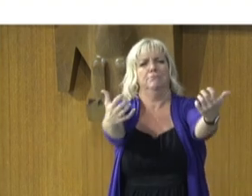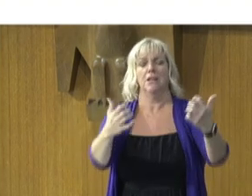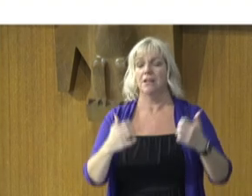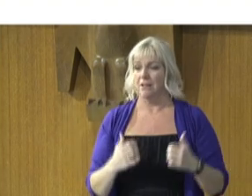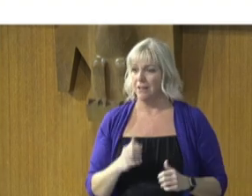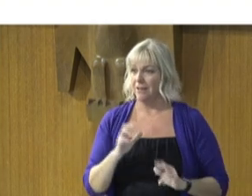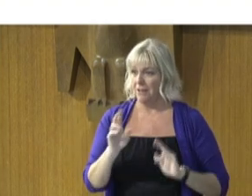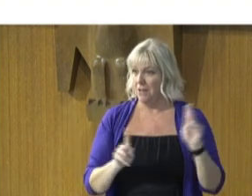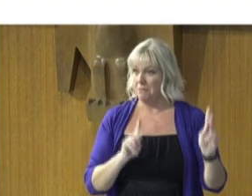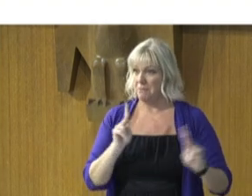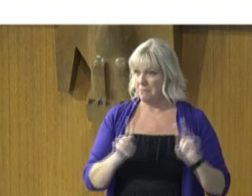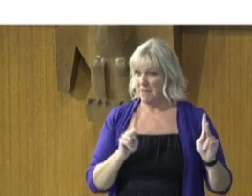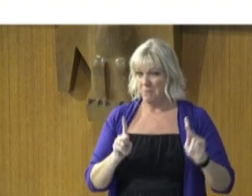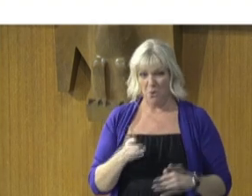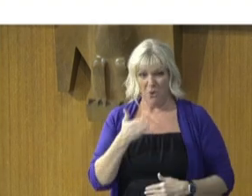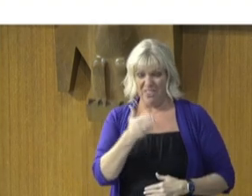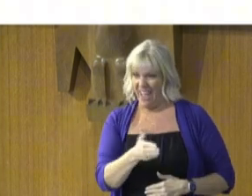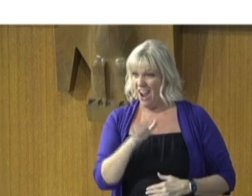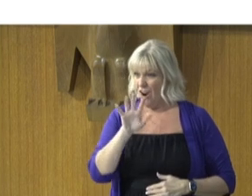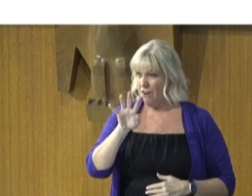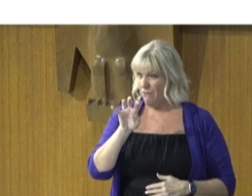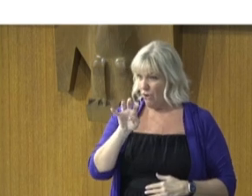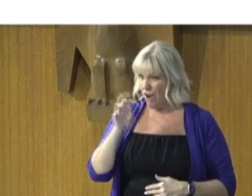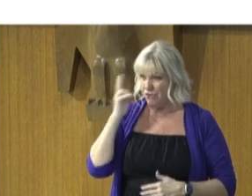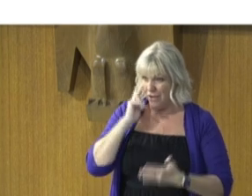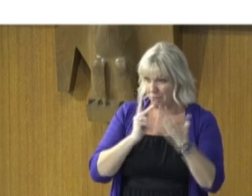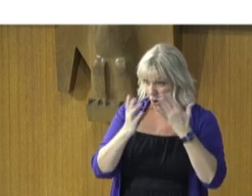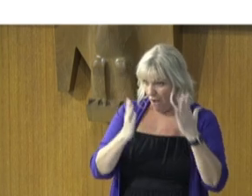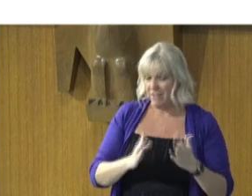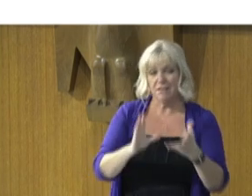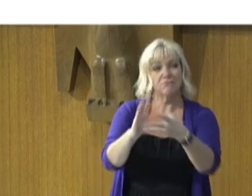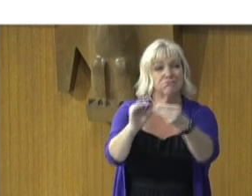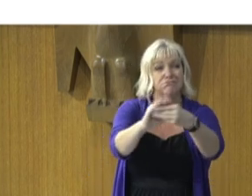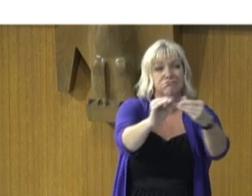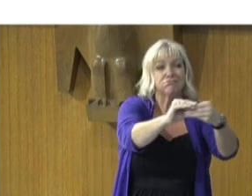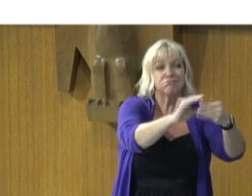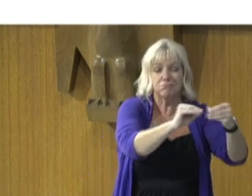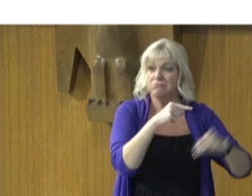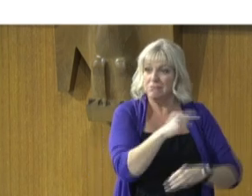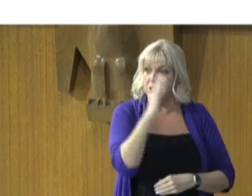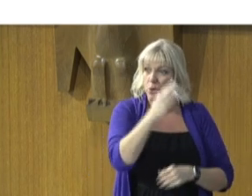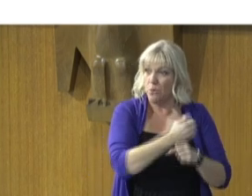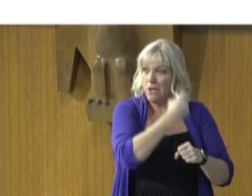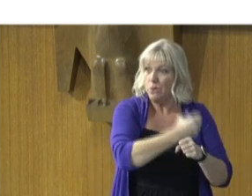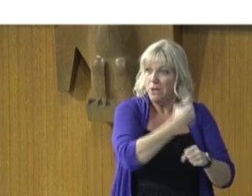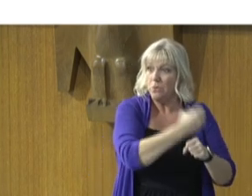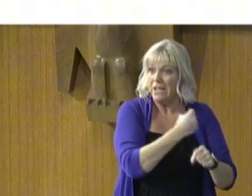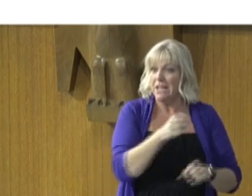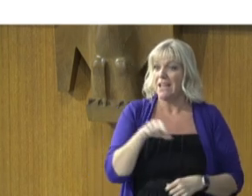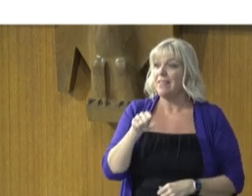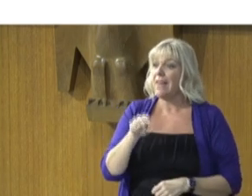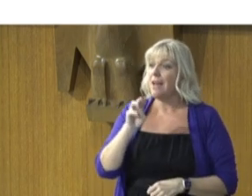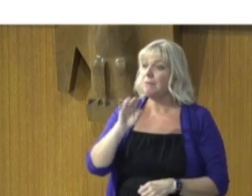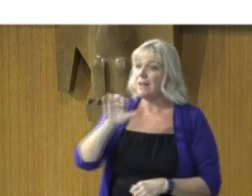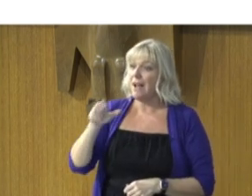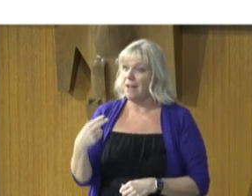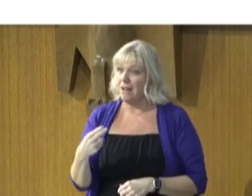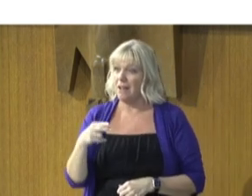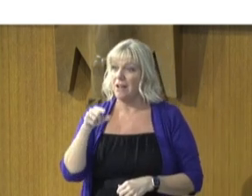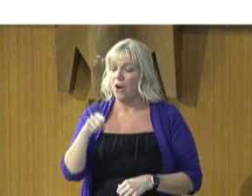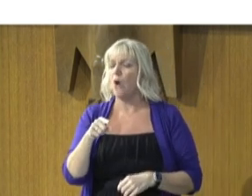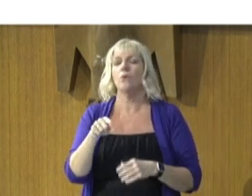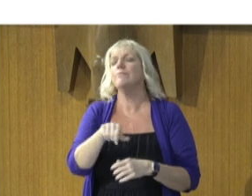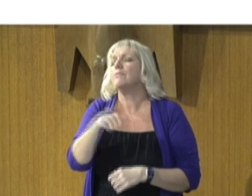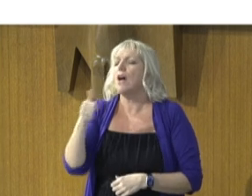Samaria, and all the prophets were prophesying before them. Zedekiah, son of Chenana, made for himself horns